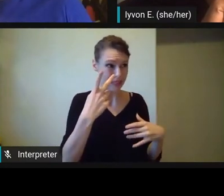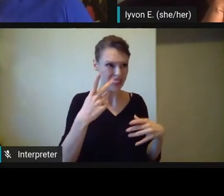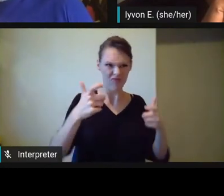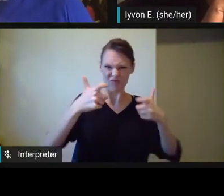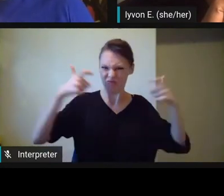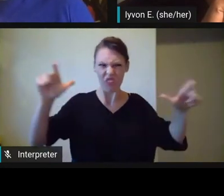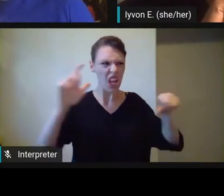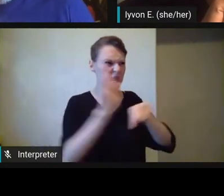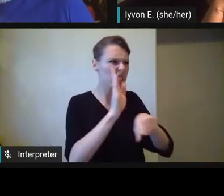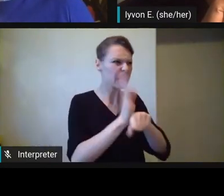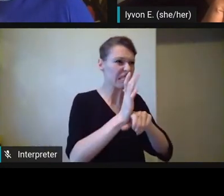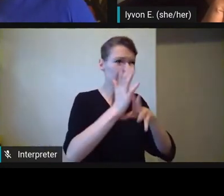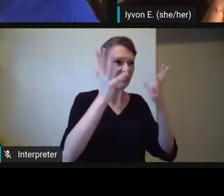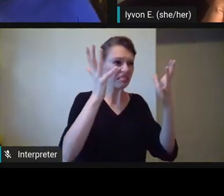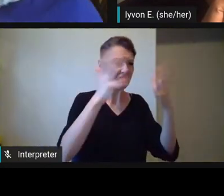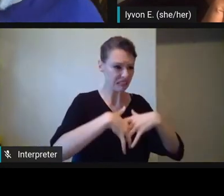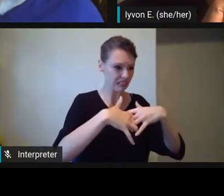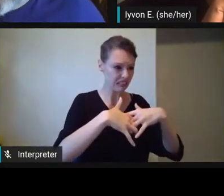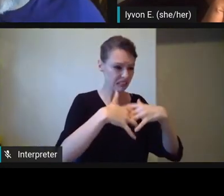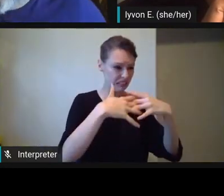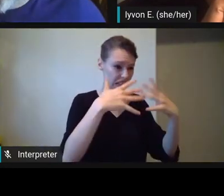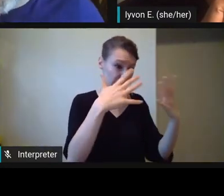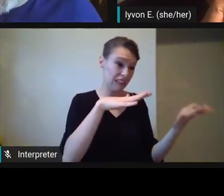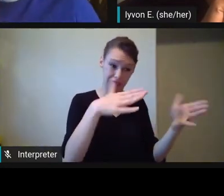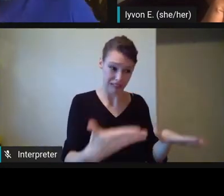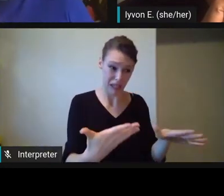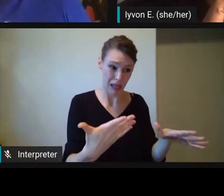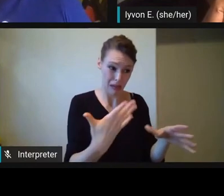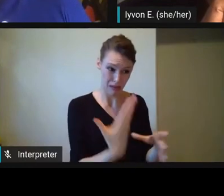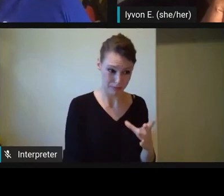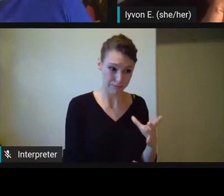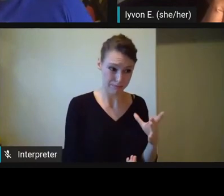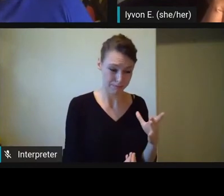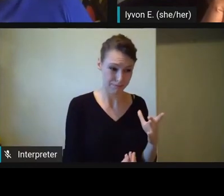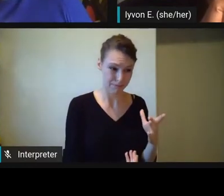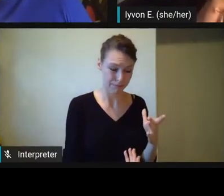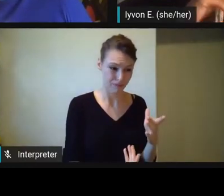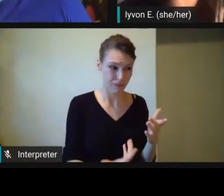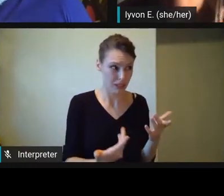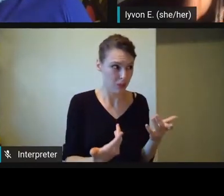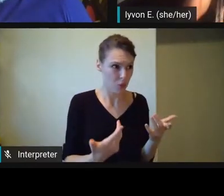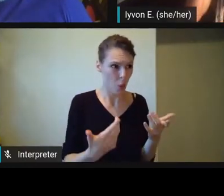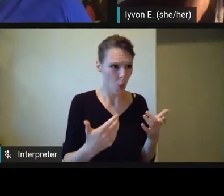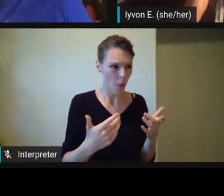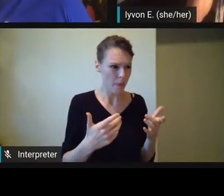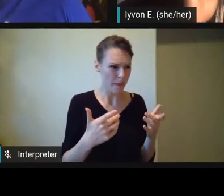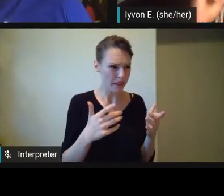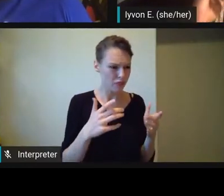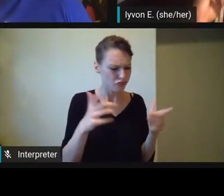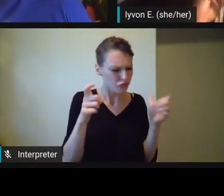are interested in doing it someday, like, now's your moment. You know, like, if you can come in